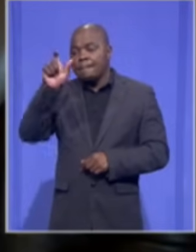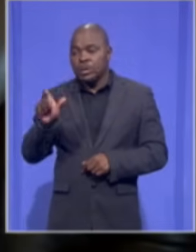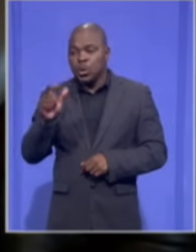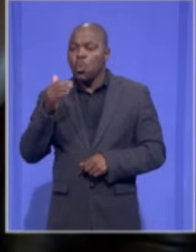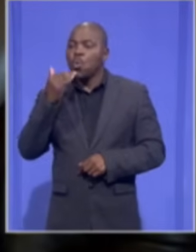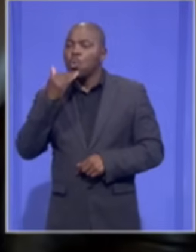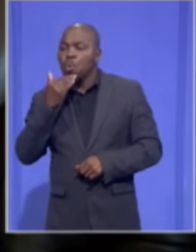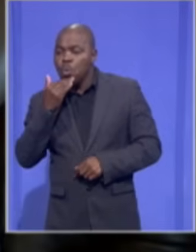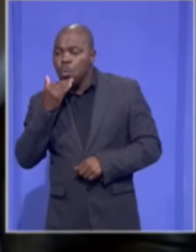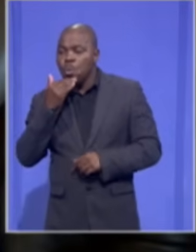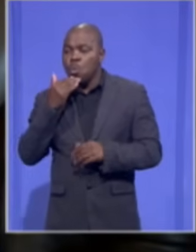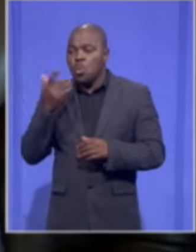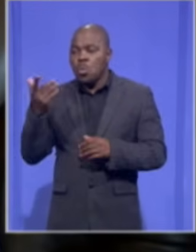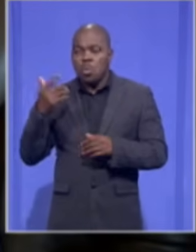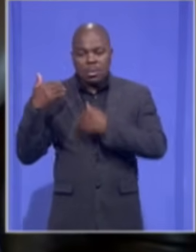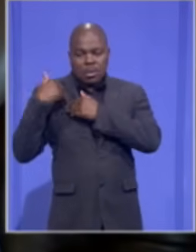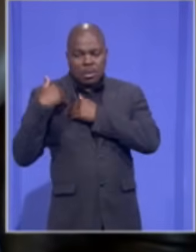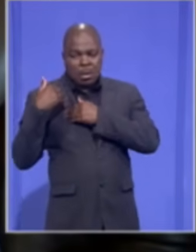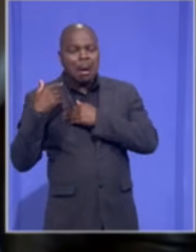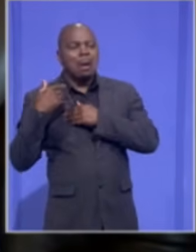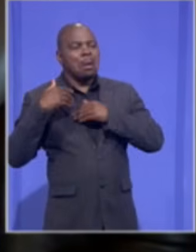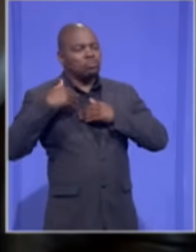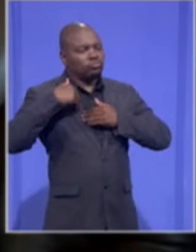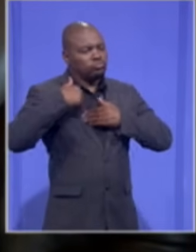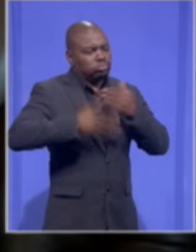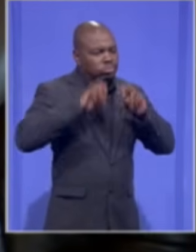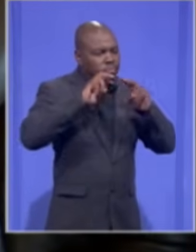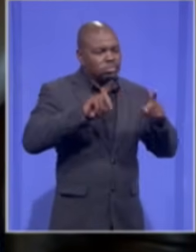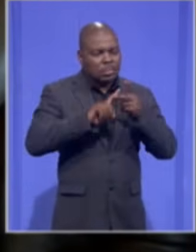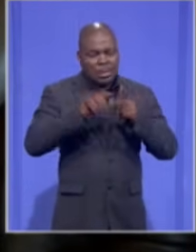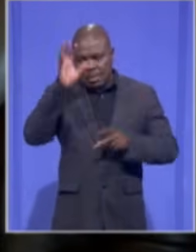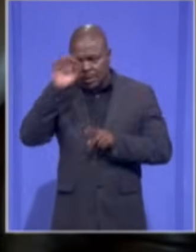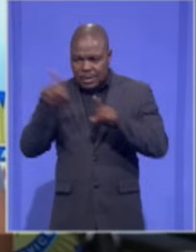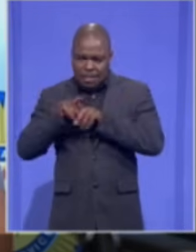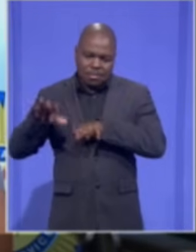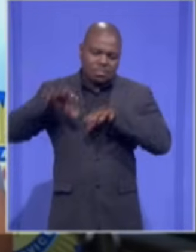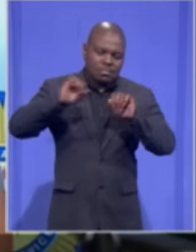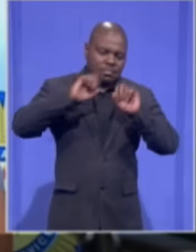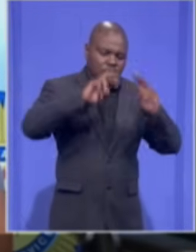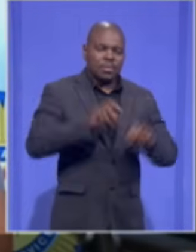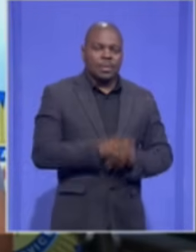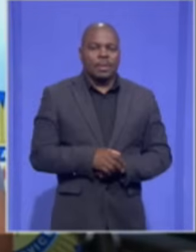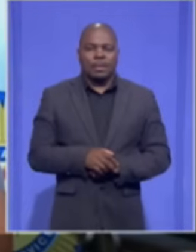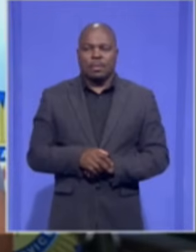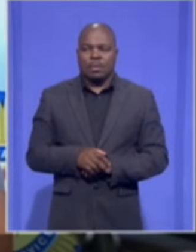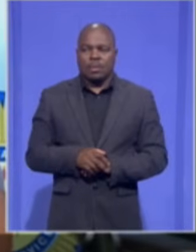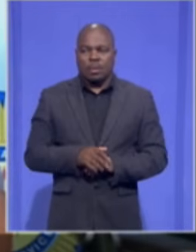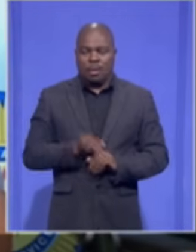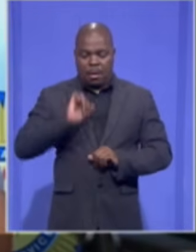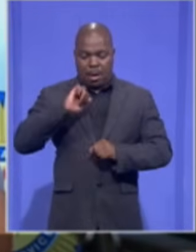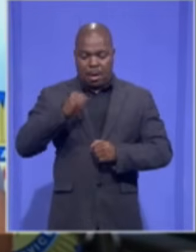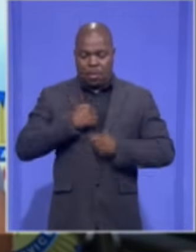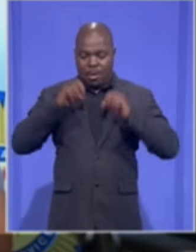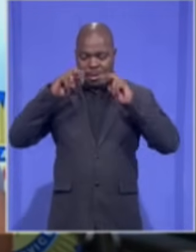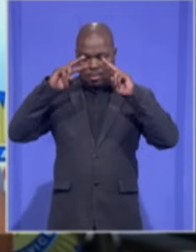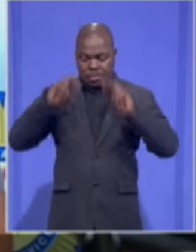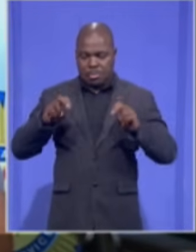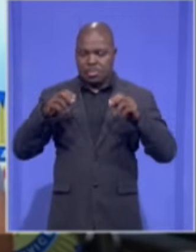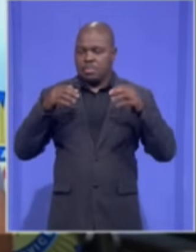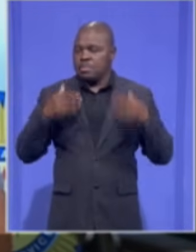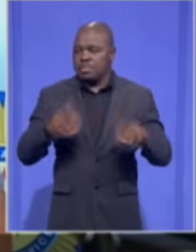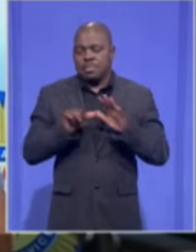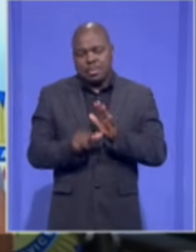Swara case yo. Abasite Isalamra. Kimolo most sponsor civilians are over. Our investigation is quite